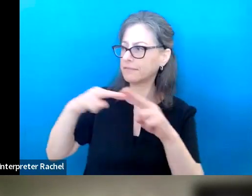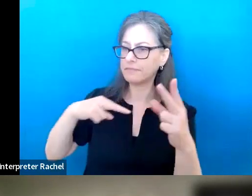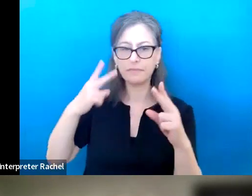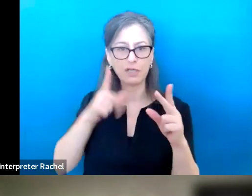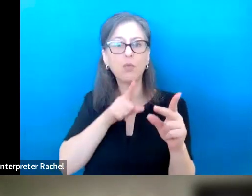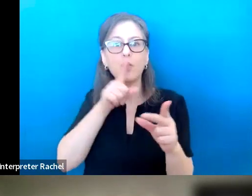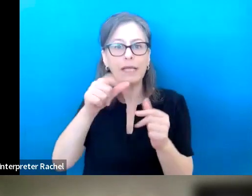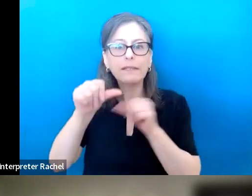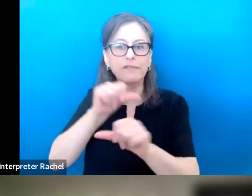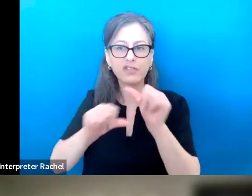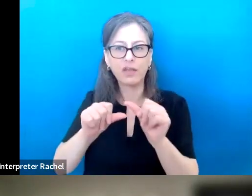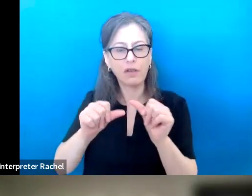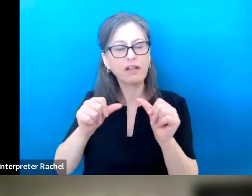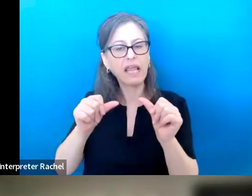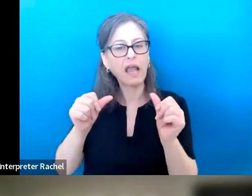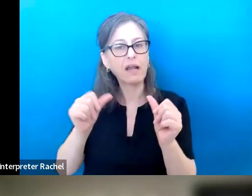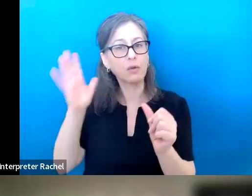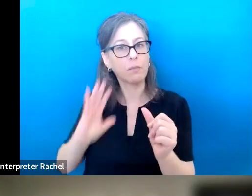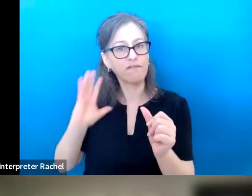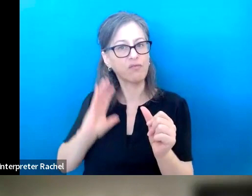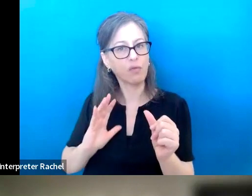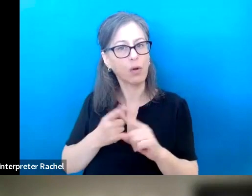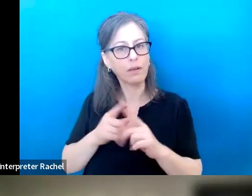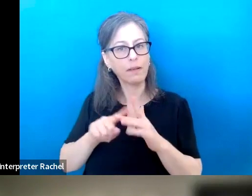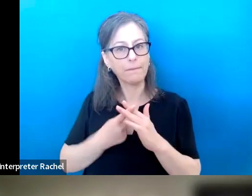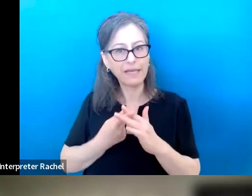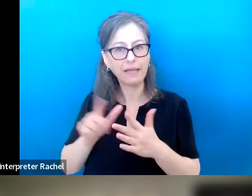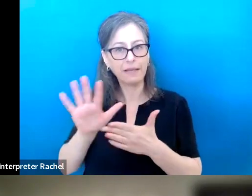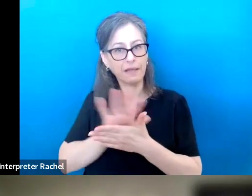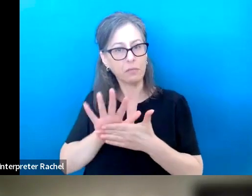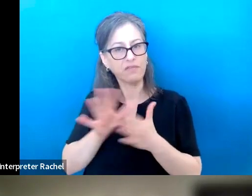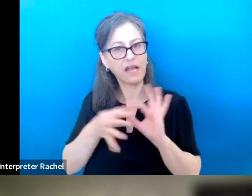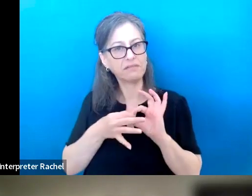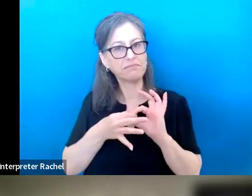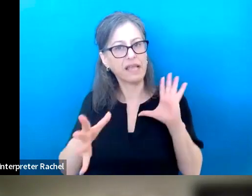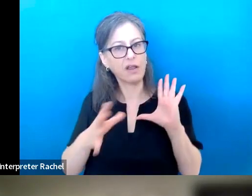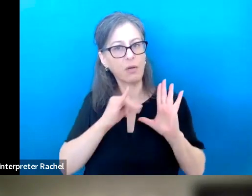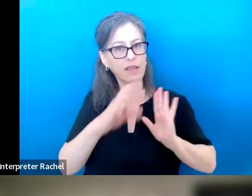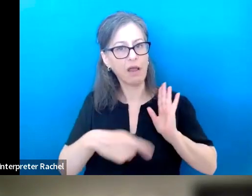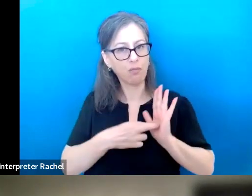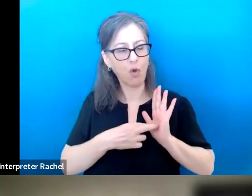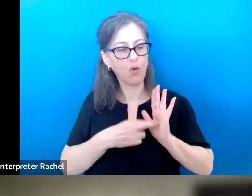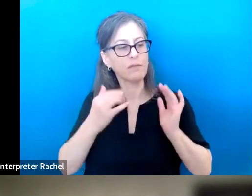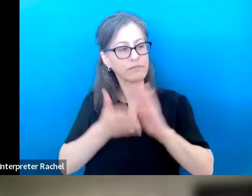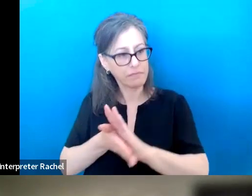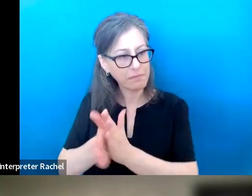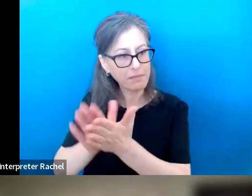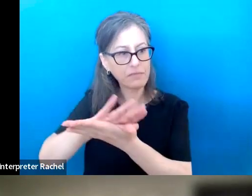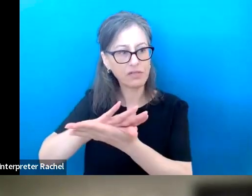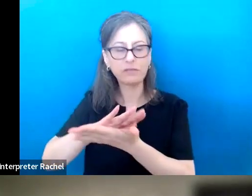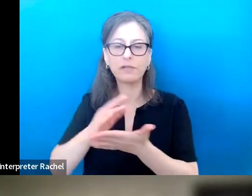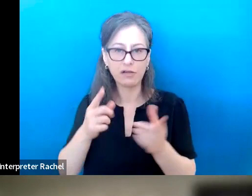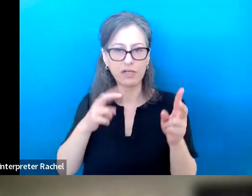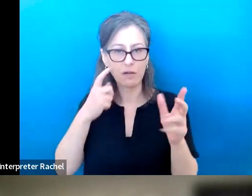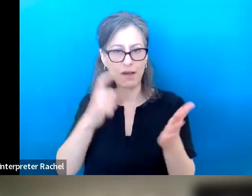And they're big enough to have let go of who they were at the beginning of the movie. And I feel really strongly that all three of them, in my